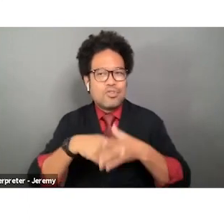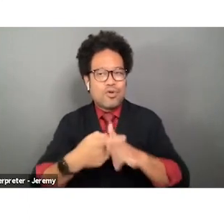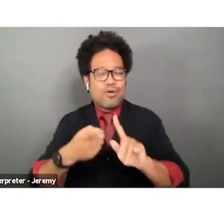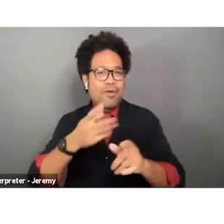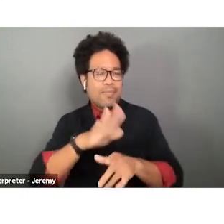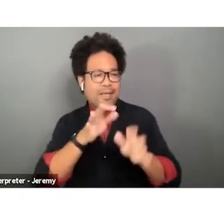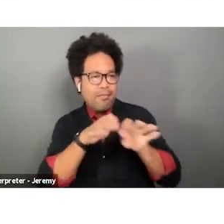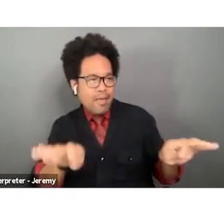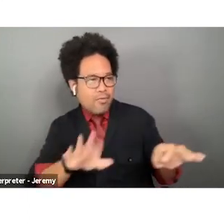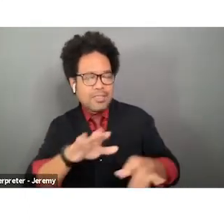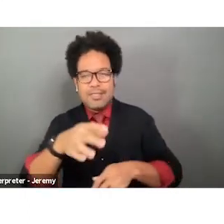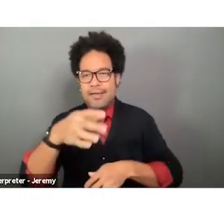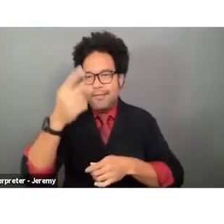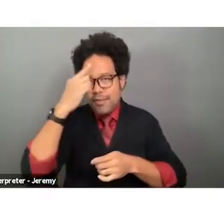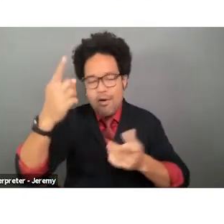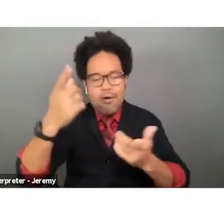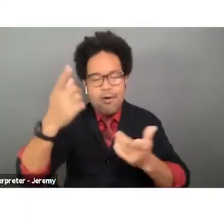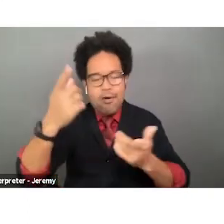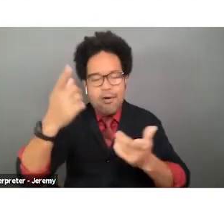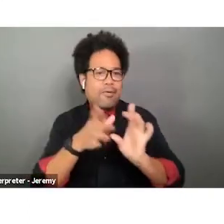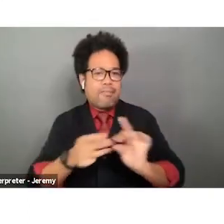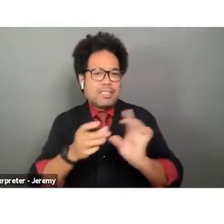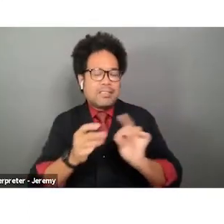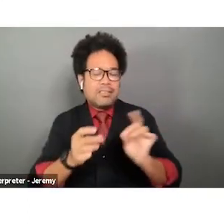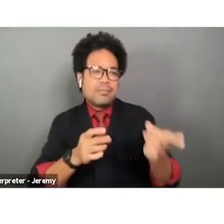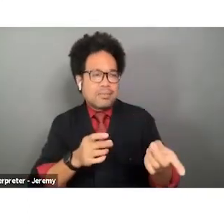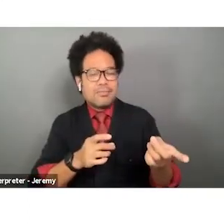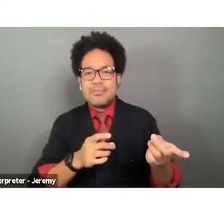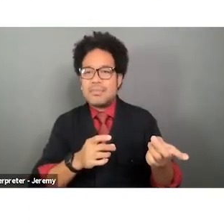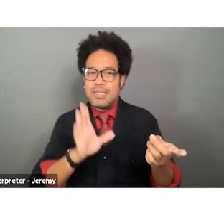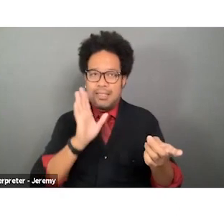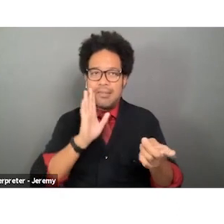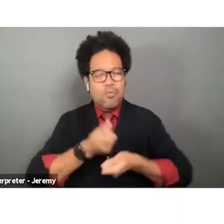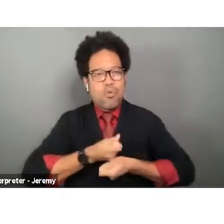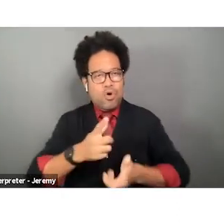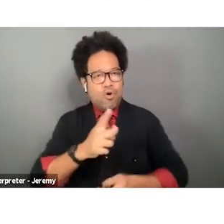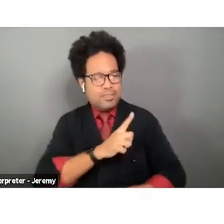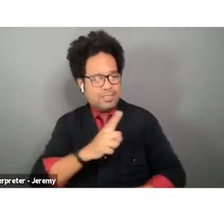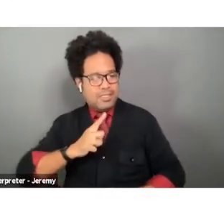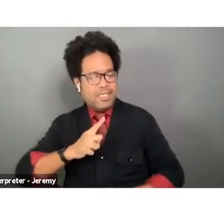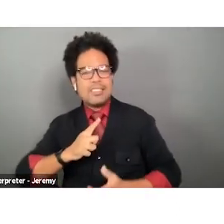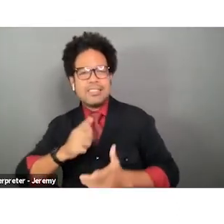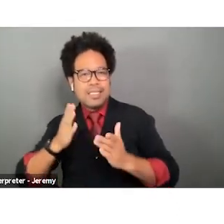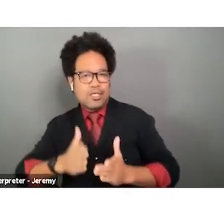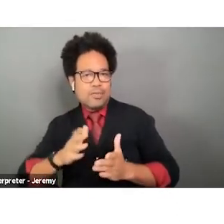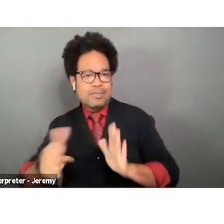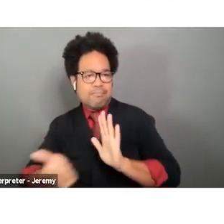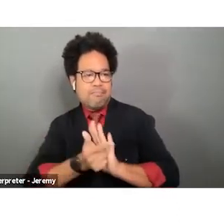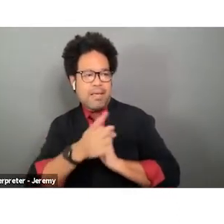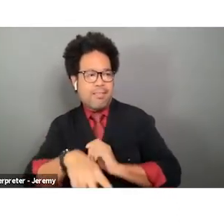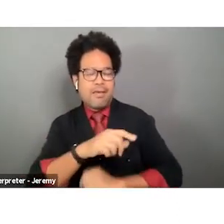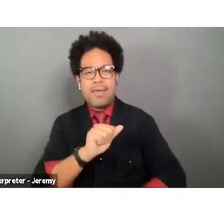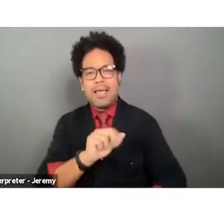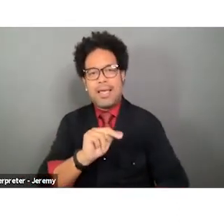and messaging and things that would have legislators talking about having them banned. Antifa is a great example of this.